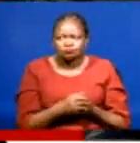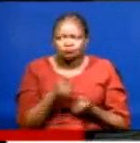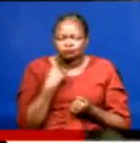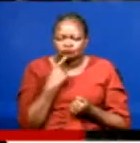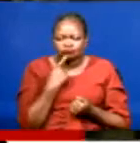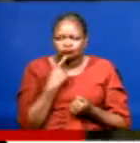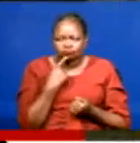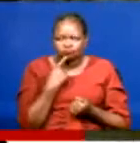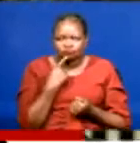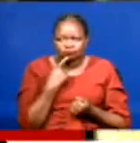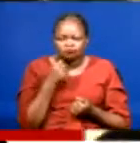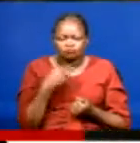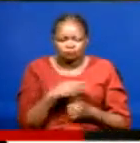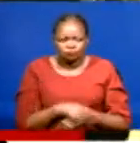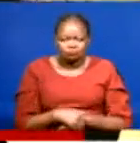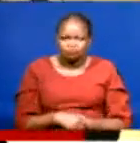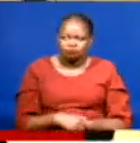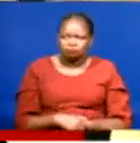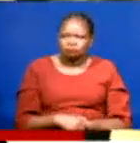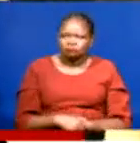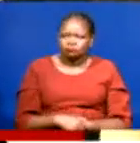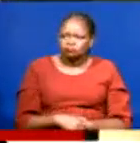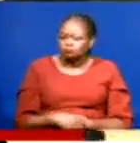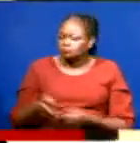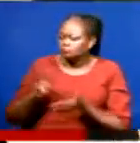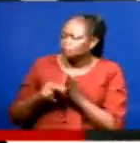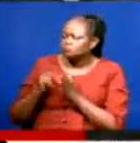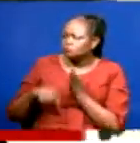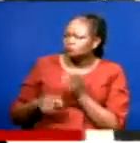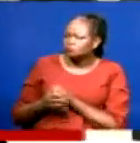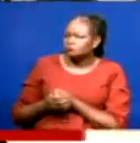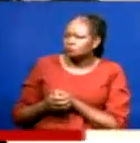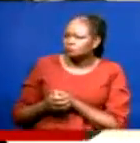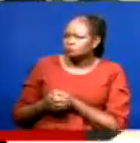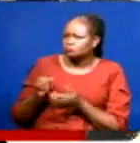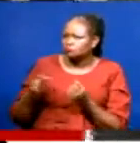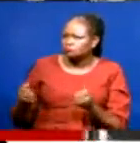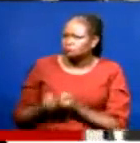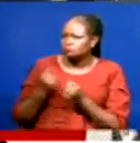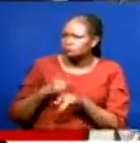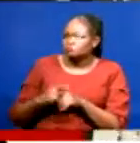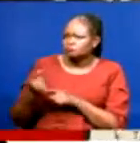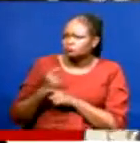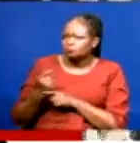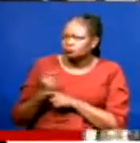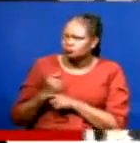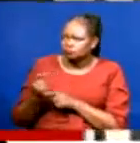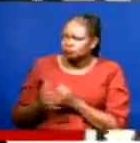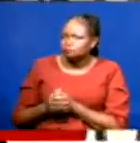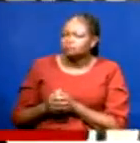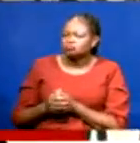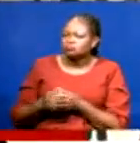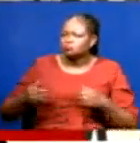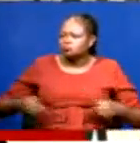angel of war, Sarah Achieng. Yes. Mm-hmm. And coach, what does it take for you to raise up the young aspiring boxers who are here? You know, it's never